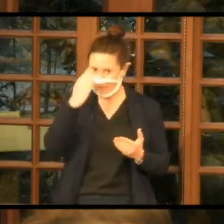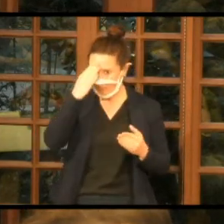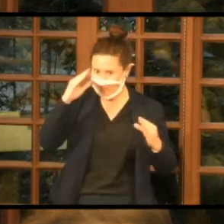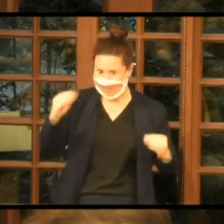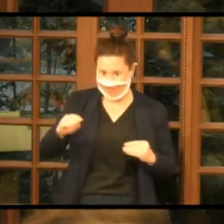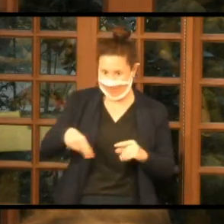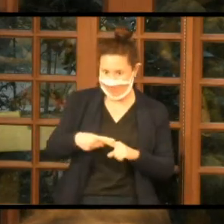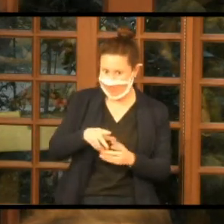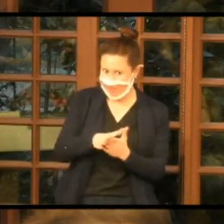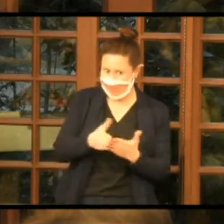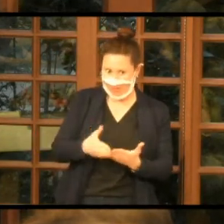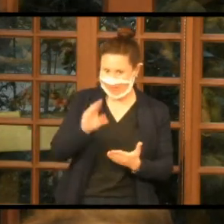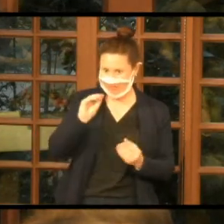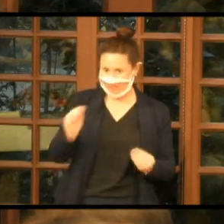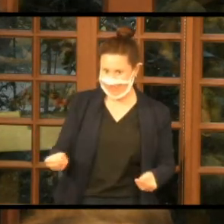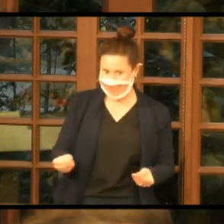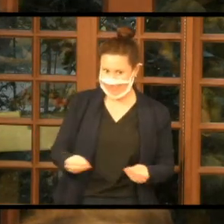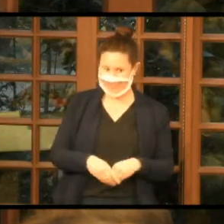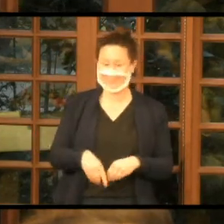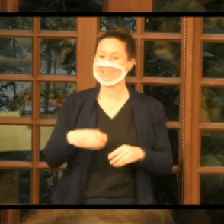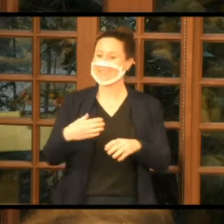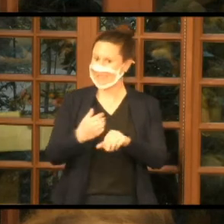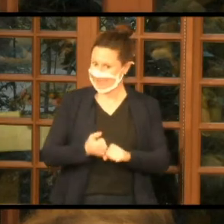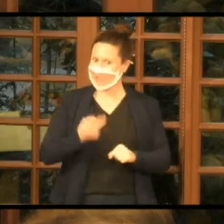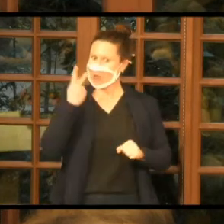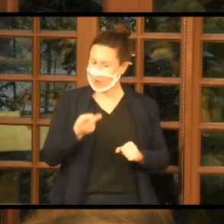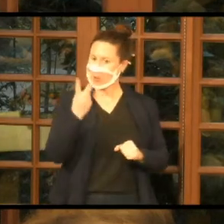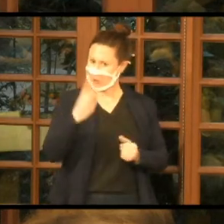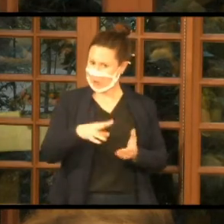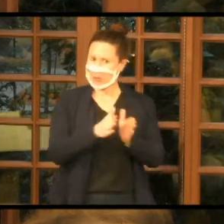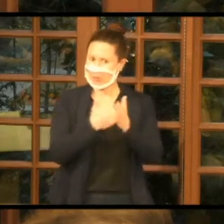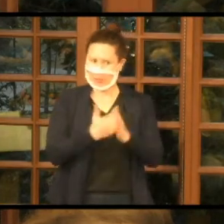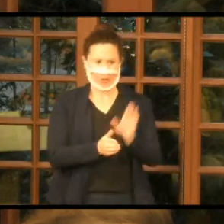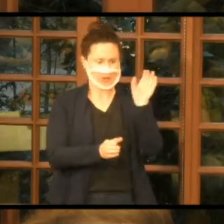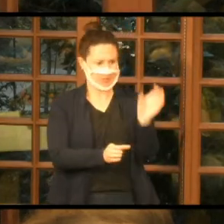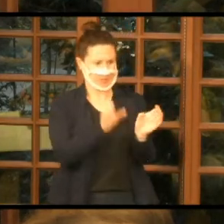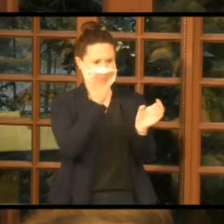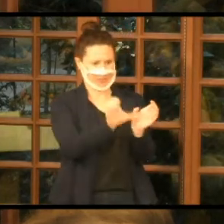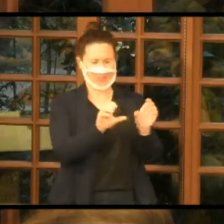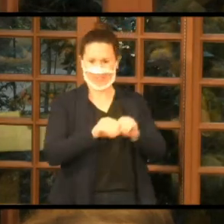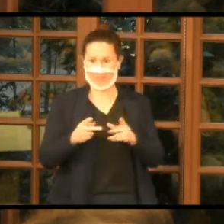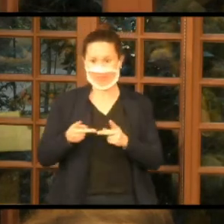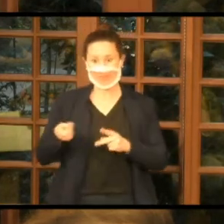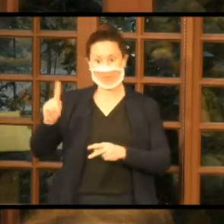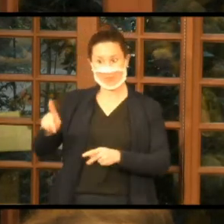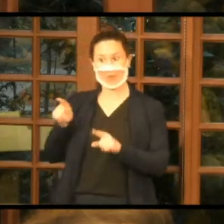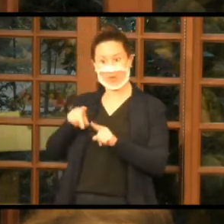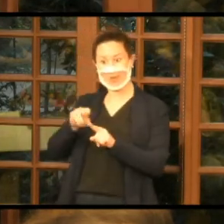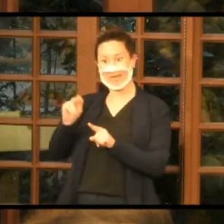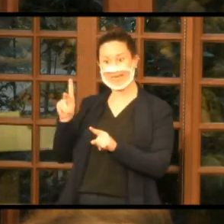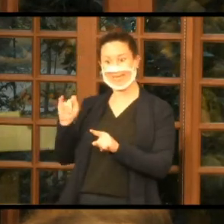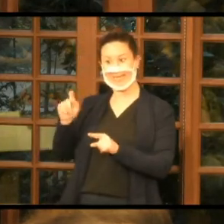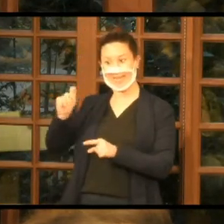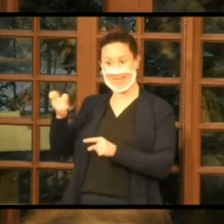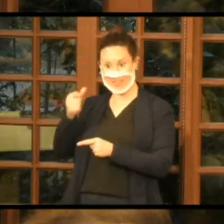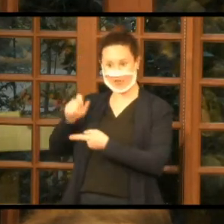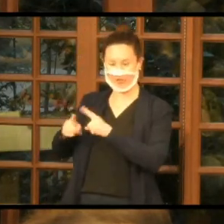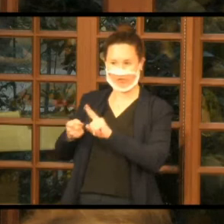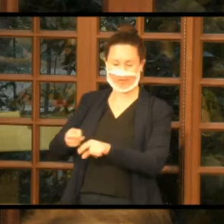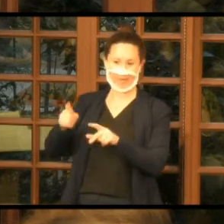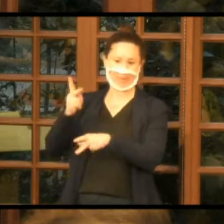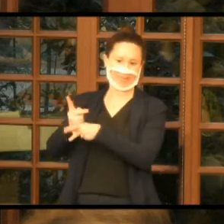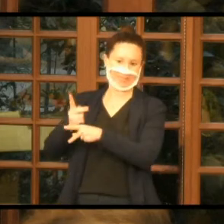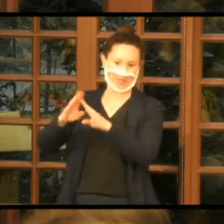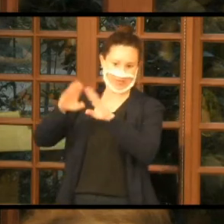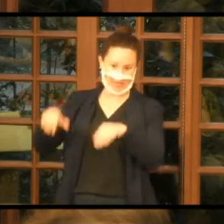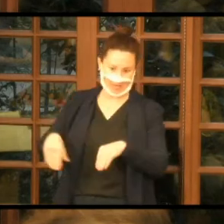had seen it, two copies actually side by side in the place where she and Kit had been house-sitting. Tittering erupted, and